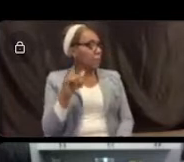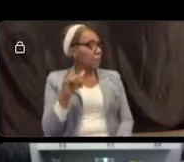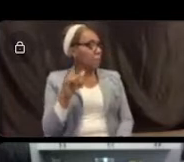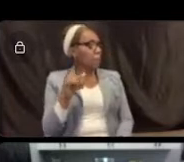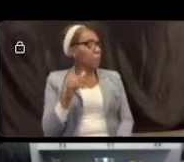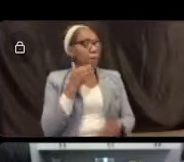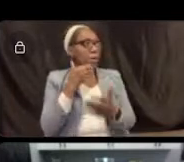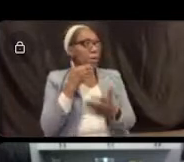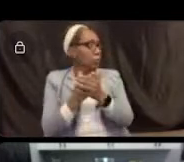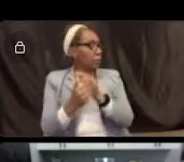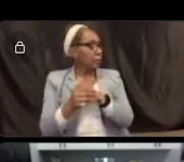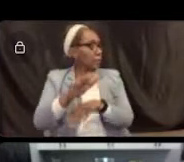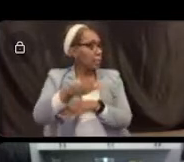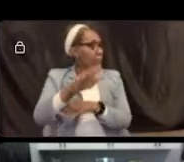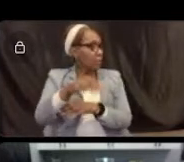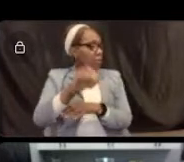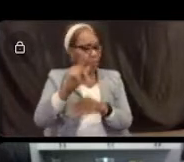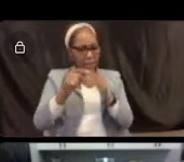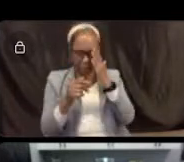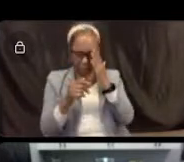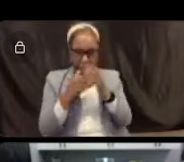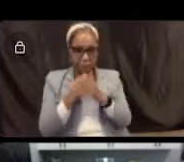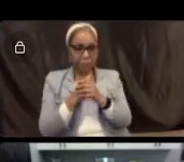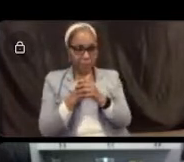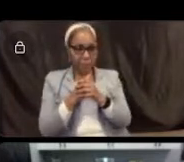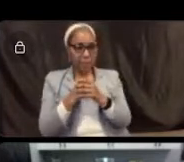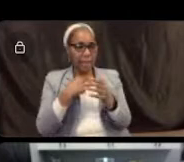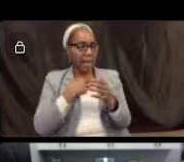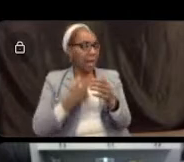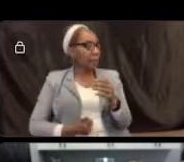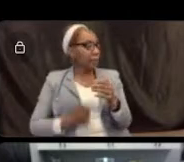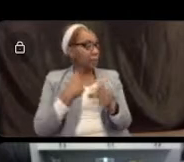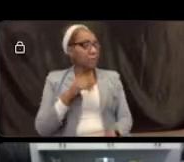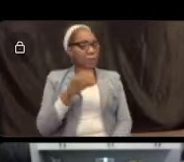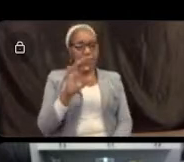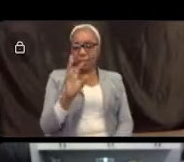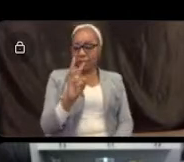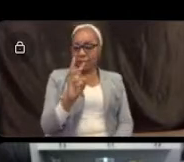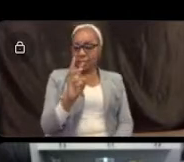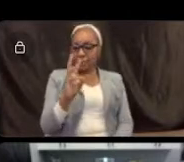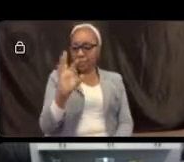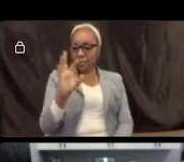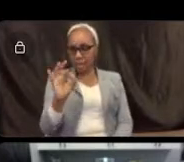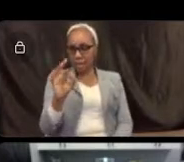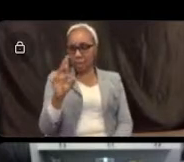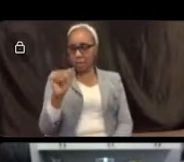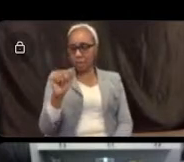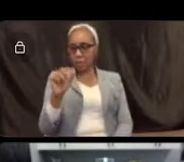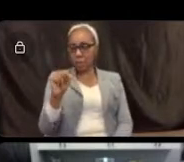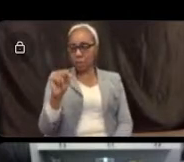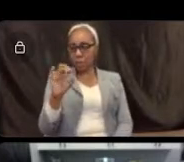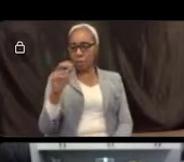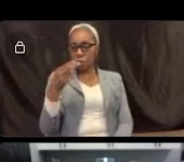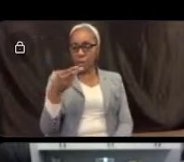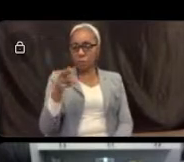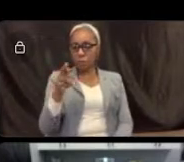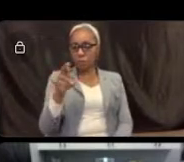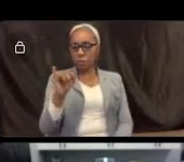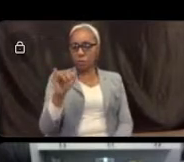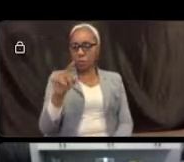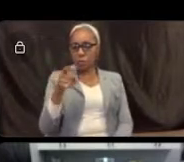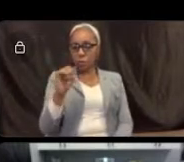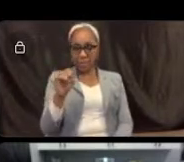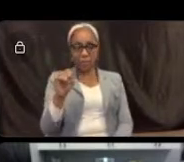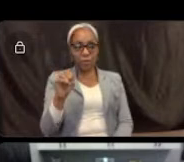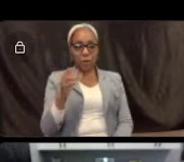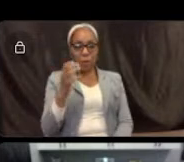Good evening. All I can say is I live at 69 Ranch Ridge where this is going to be built, and wow, would you